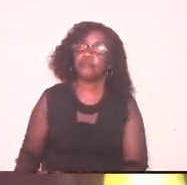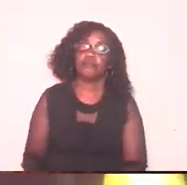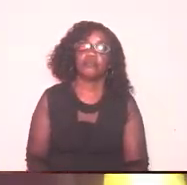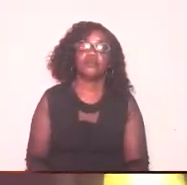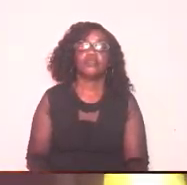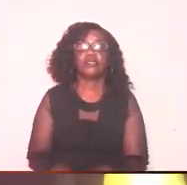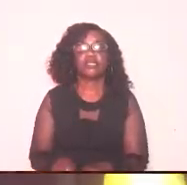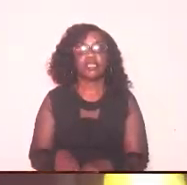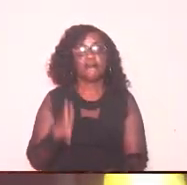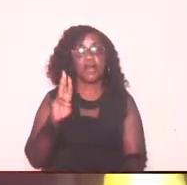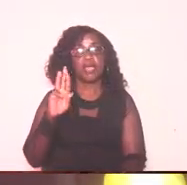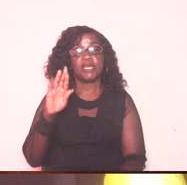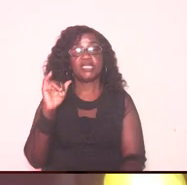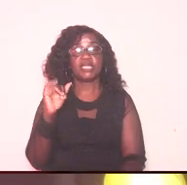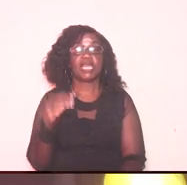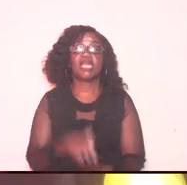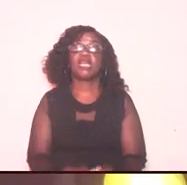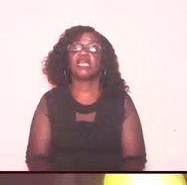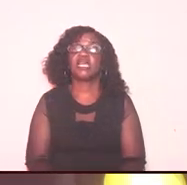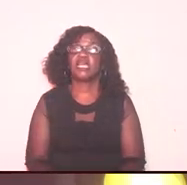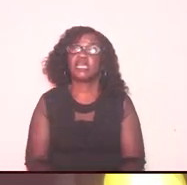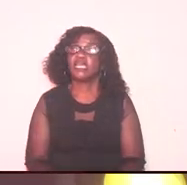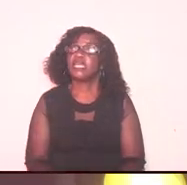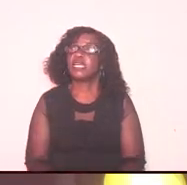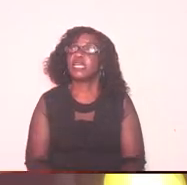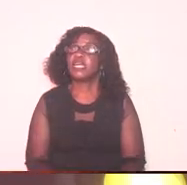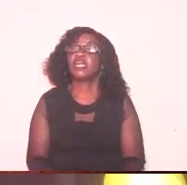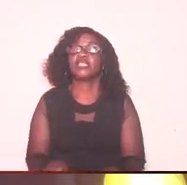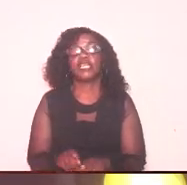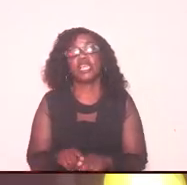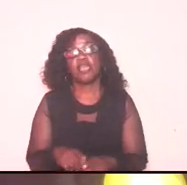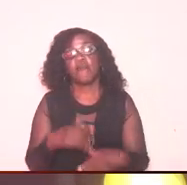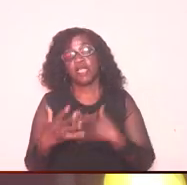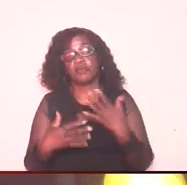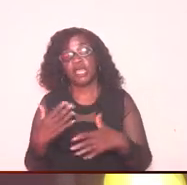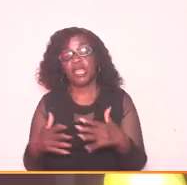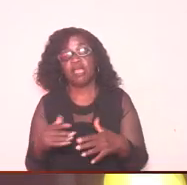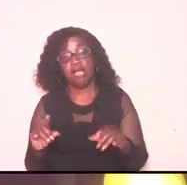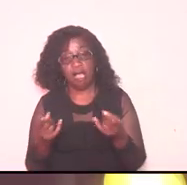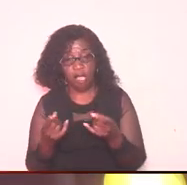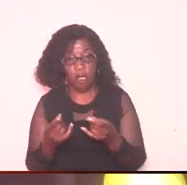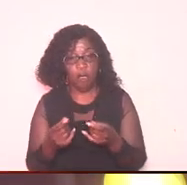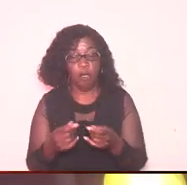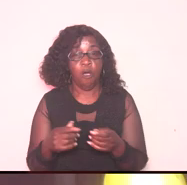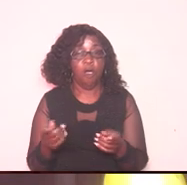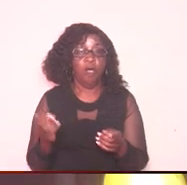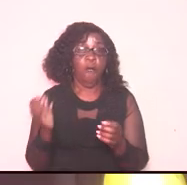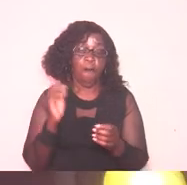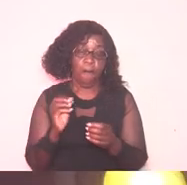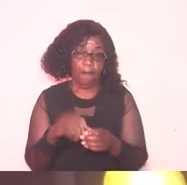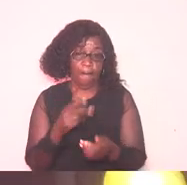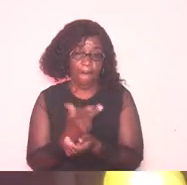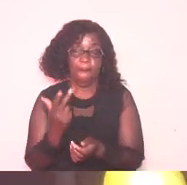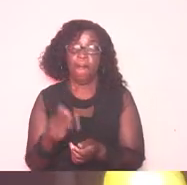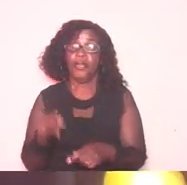That was the Prime Minister practically somersaulting into the nitty-gritties of this argument. I will now be moving swiftly on to